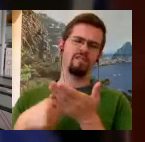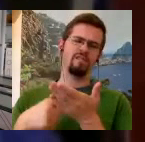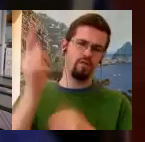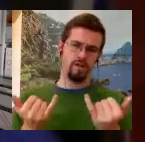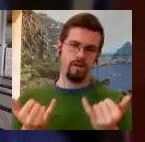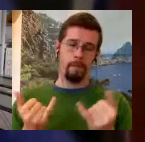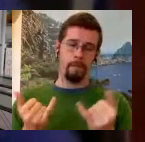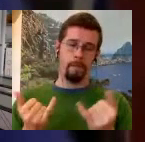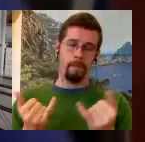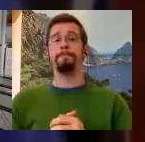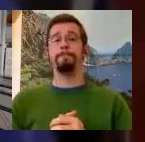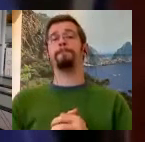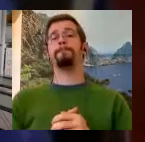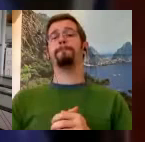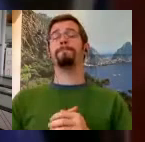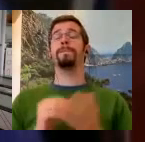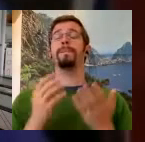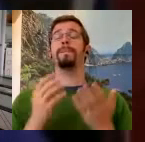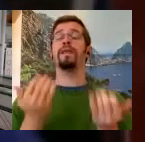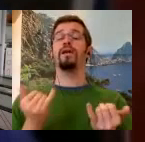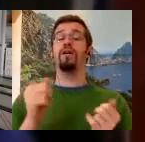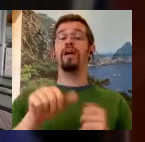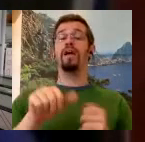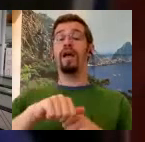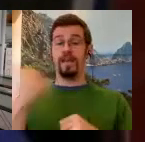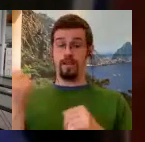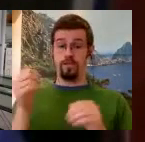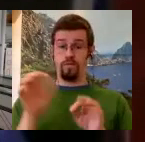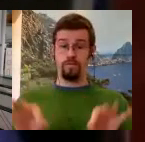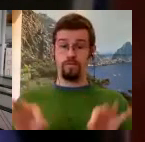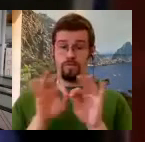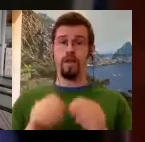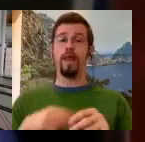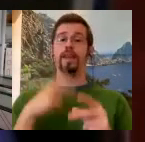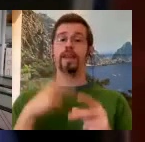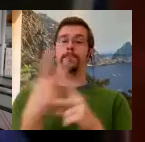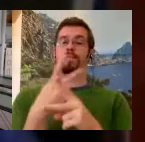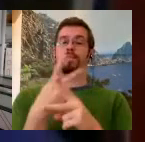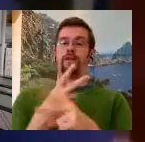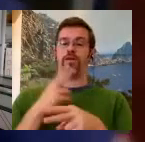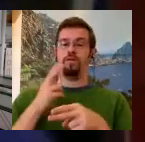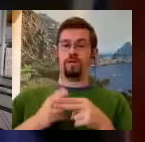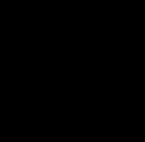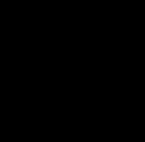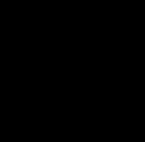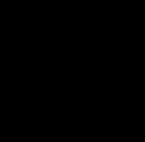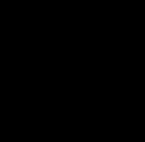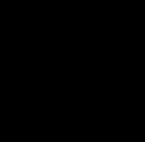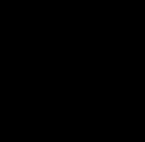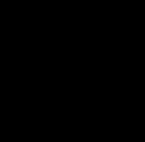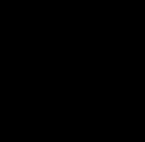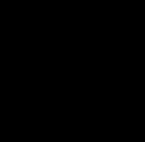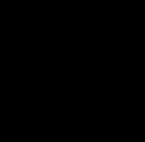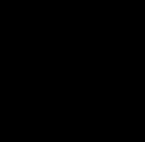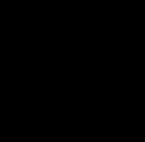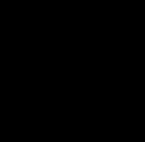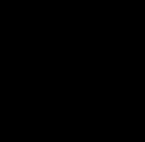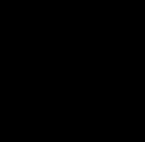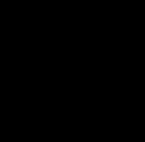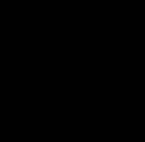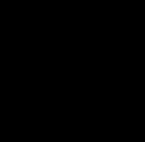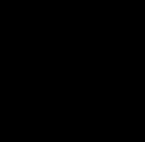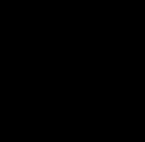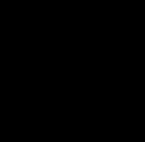All right, another key element is the mathematical name of the sign. It is a plain text string of